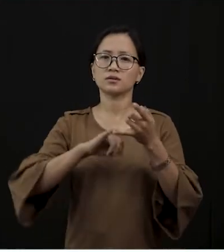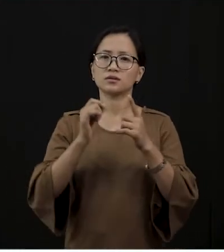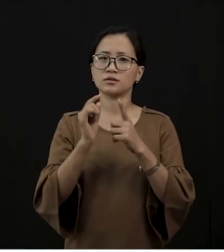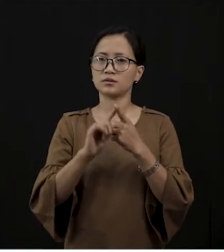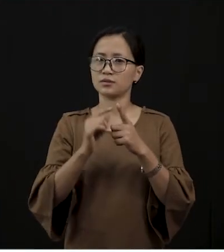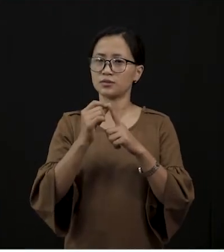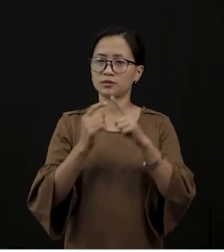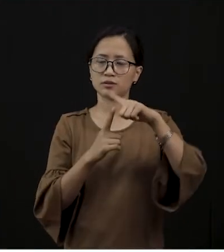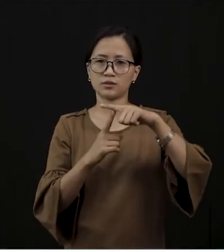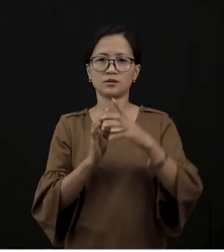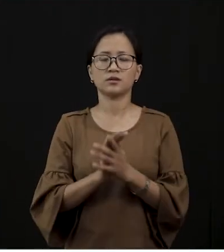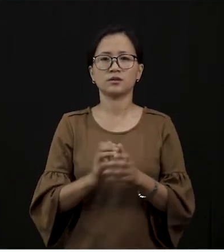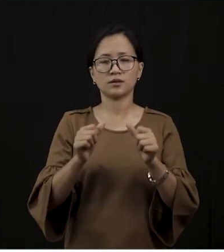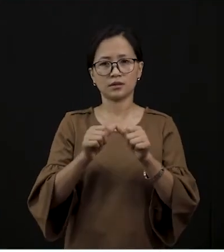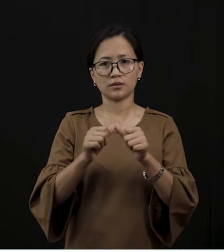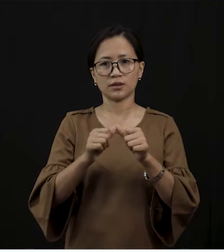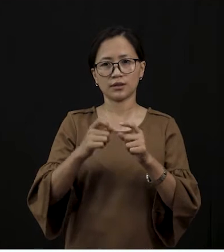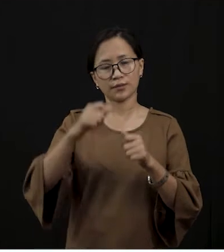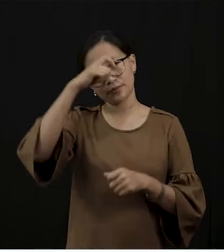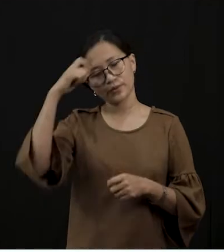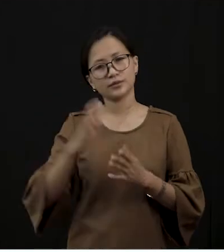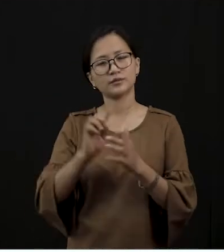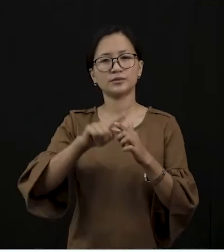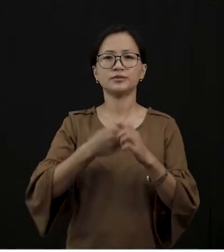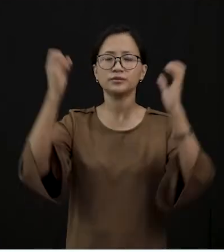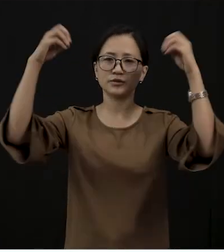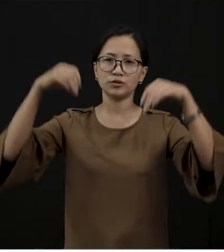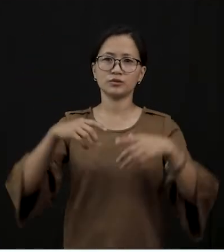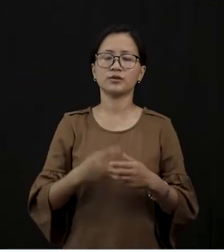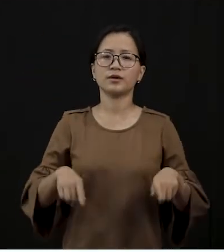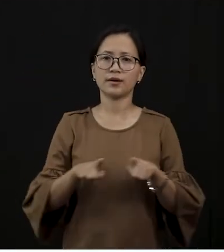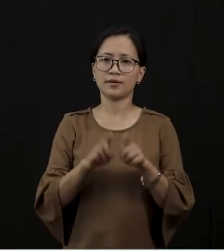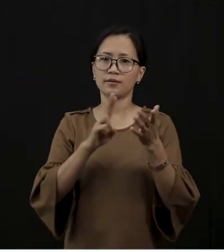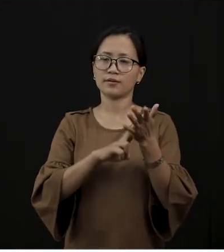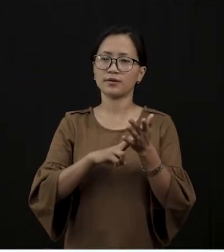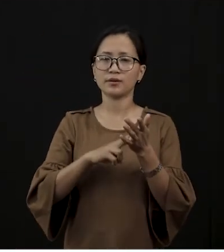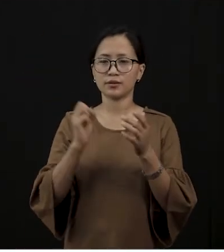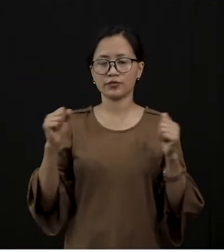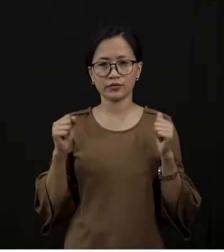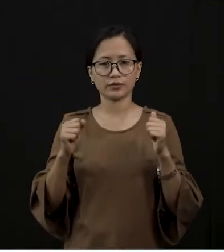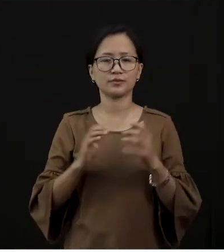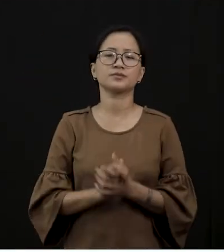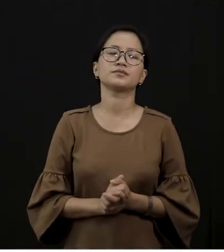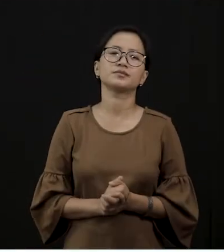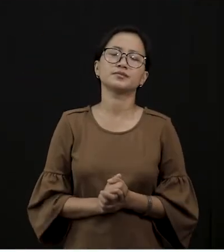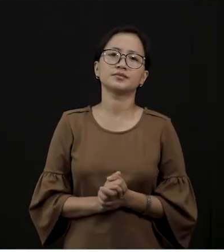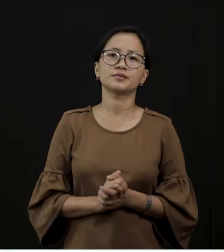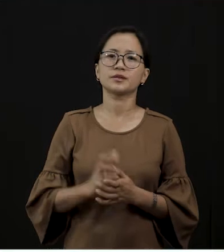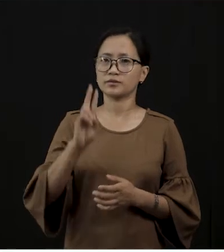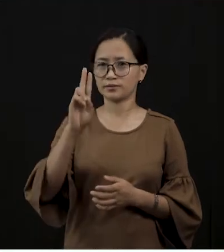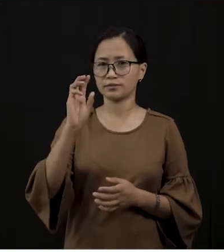days has September, April, June and November. So, April, June, November, September has 30